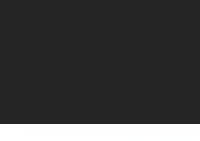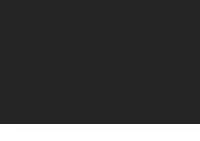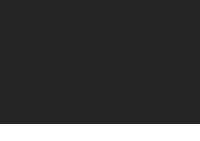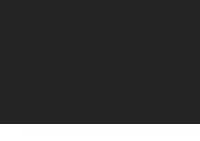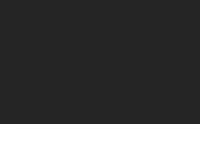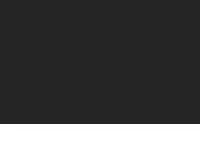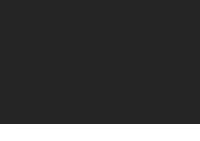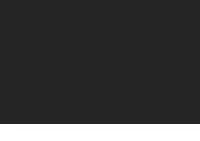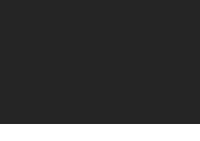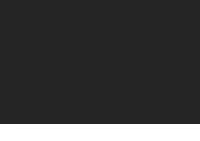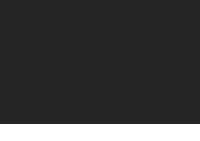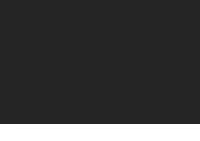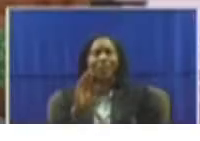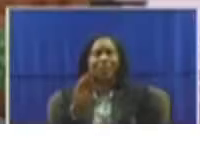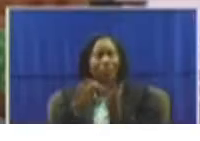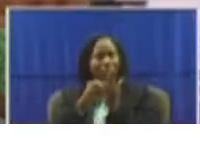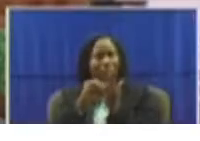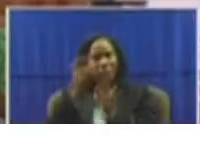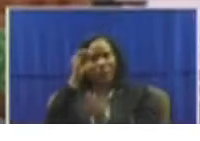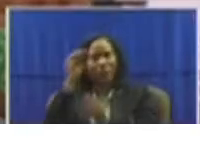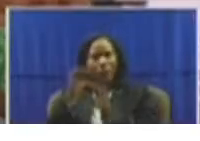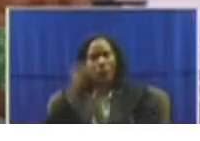Point is noted and